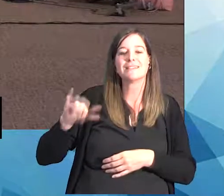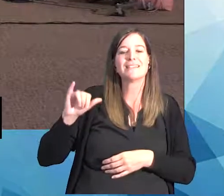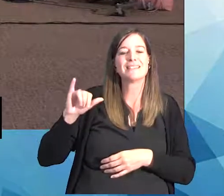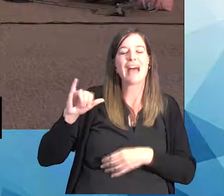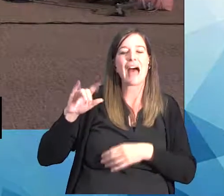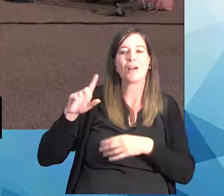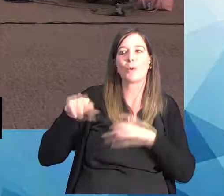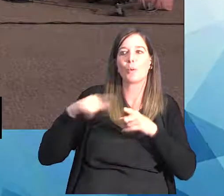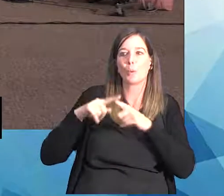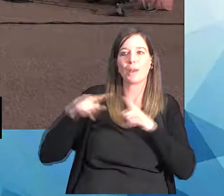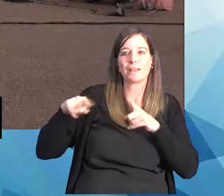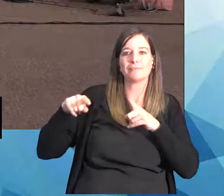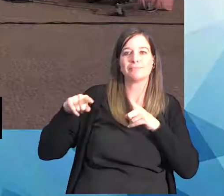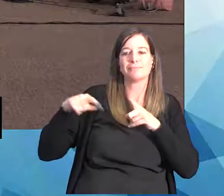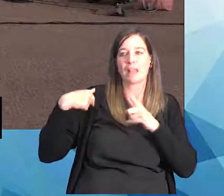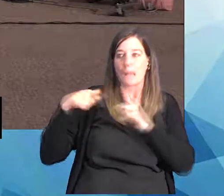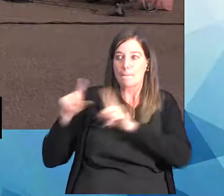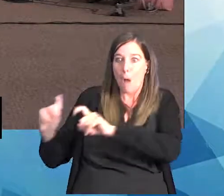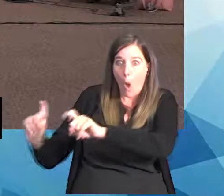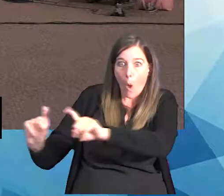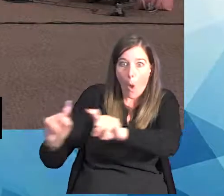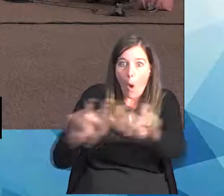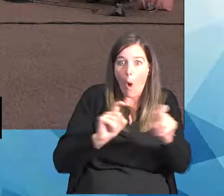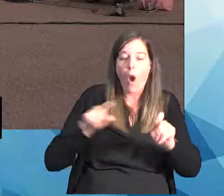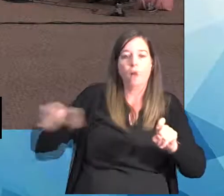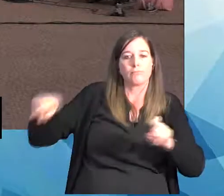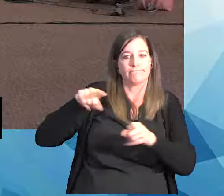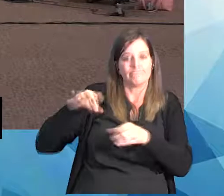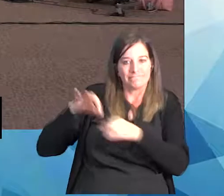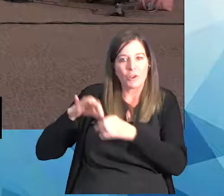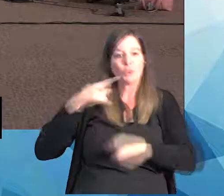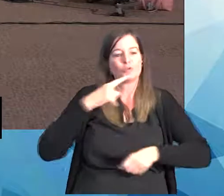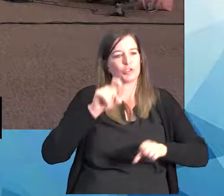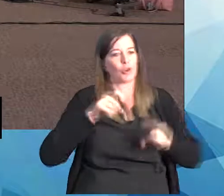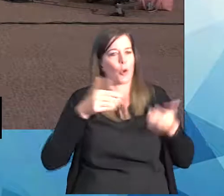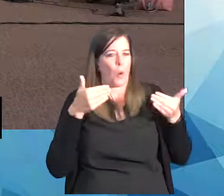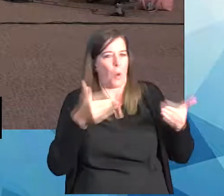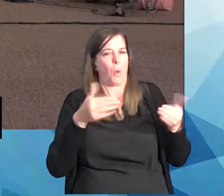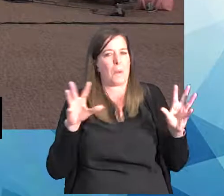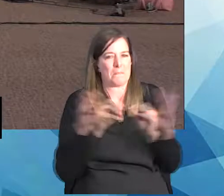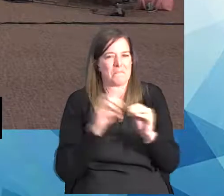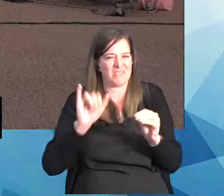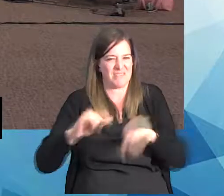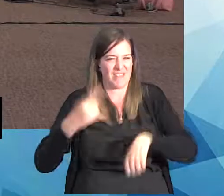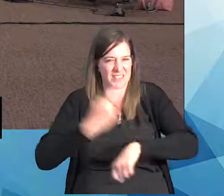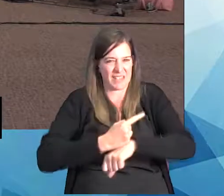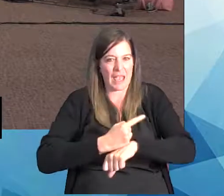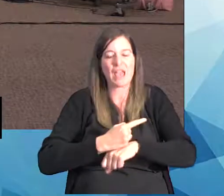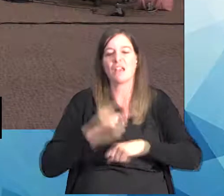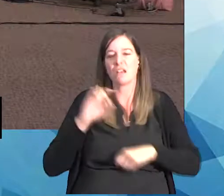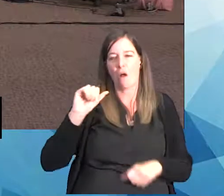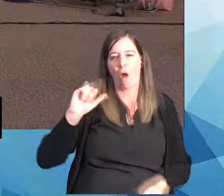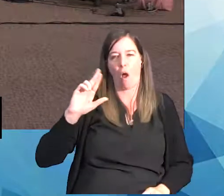meeting. So I would like to move that we have our meeting on August 12th.